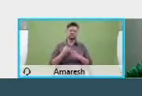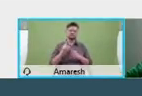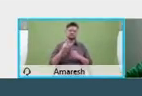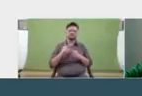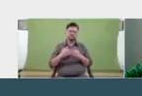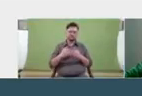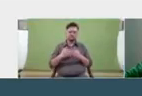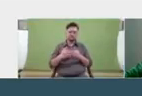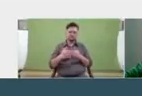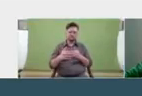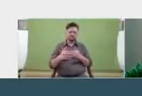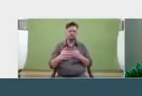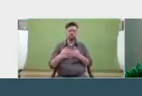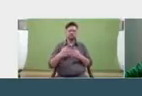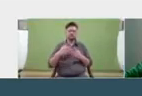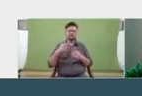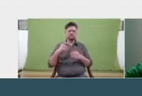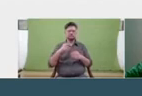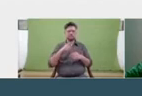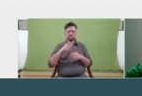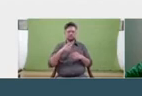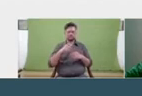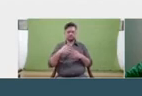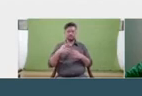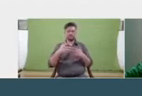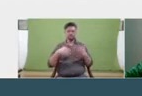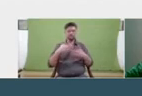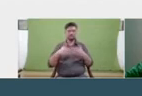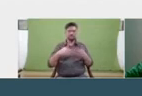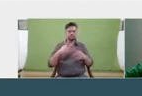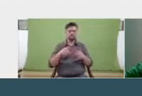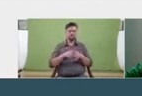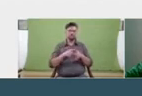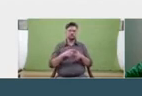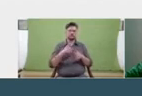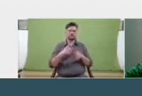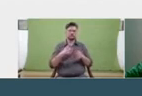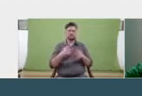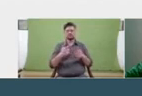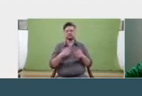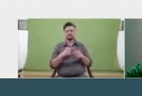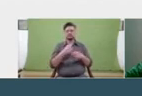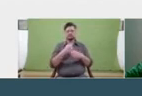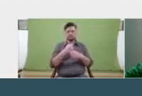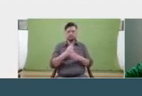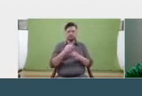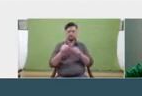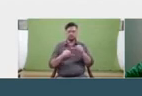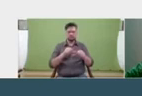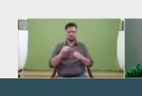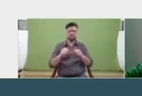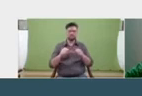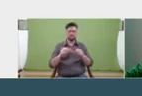rate of production and processing of whole propositions it's like a whole sentence in spoken language we say sentence whole